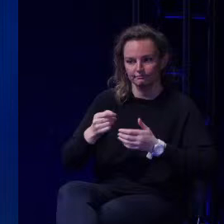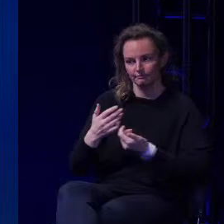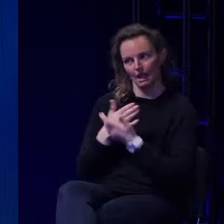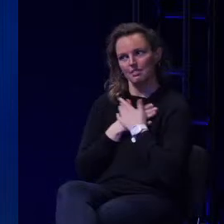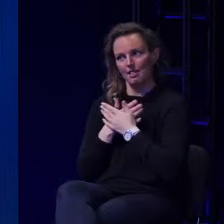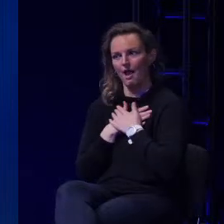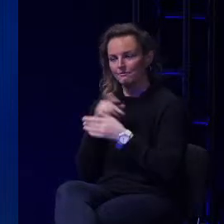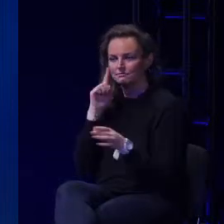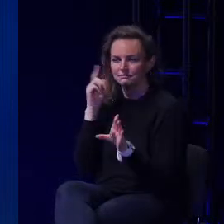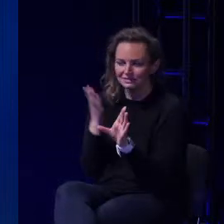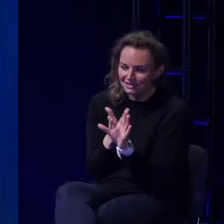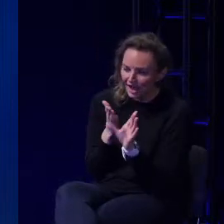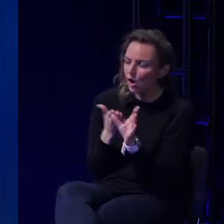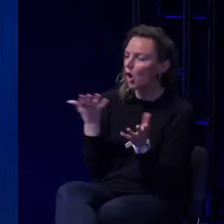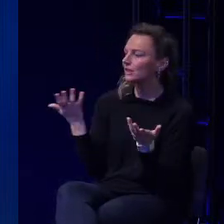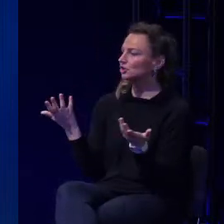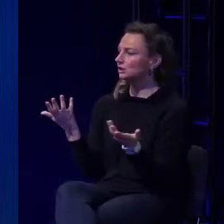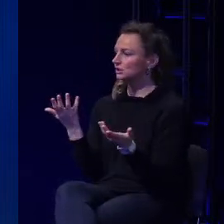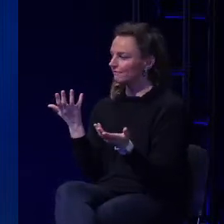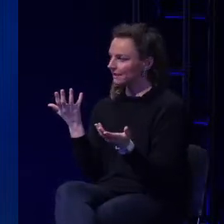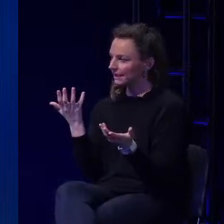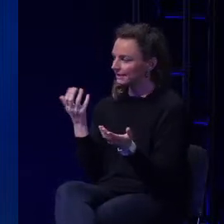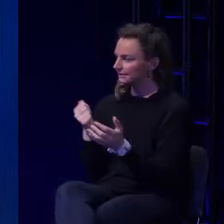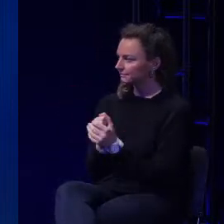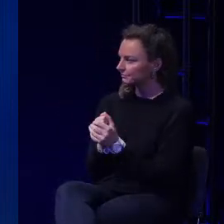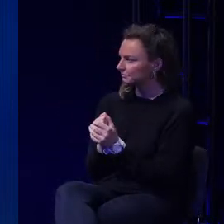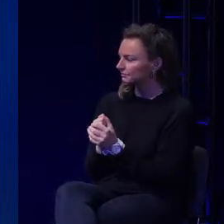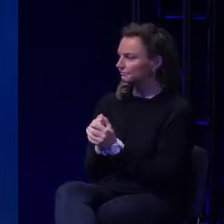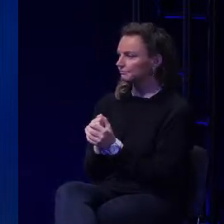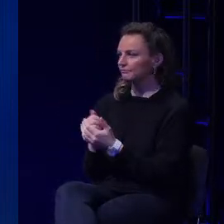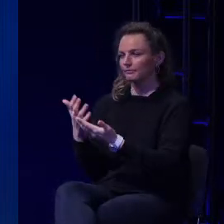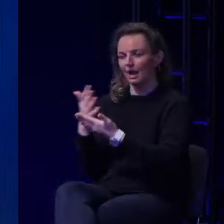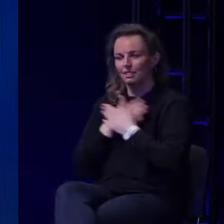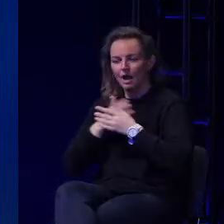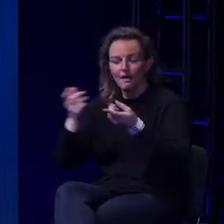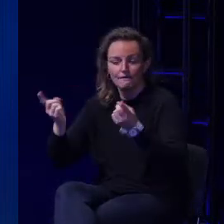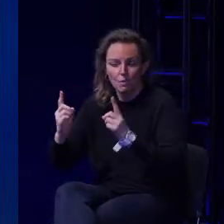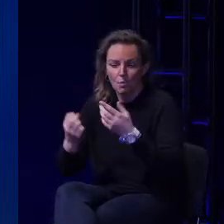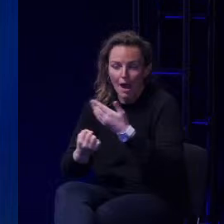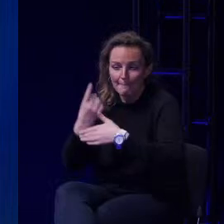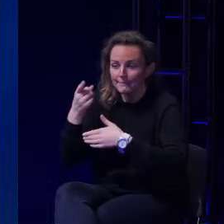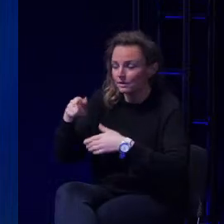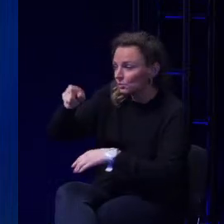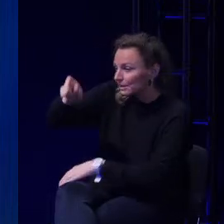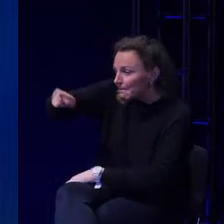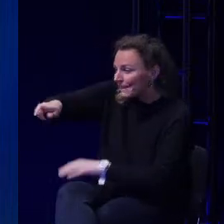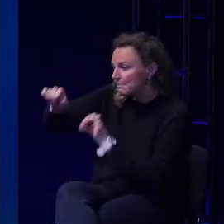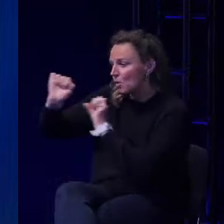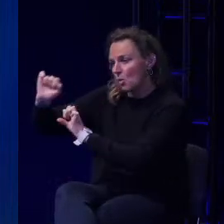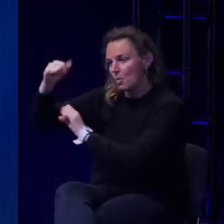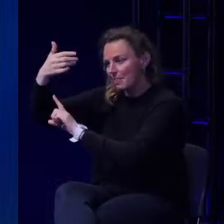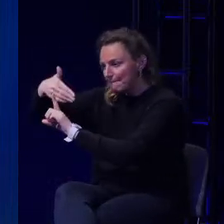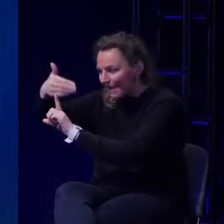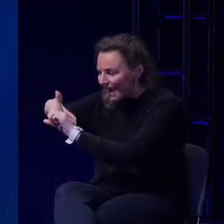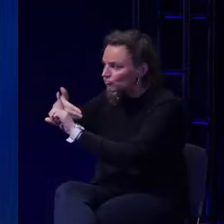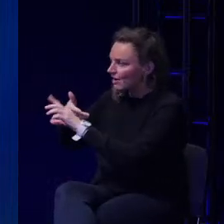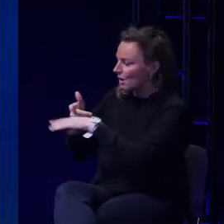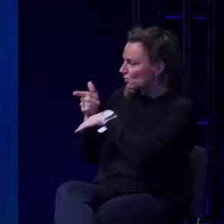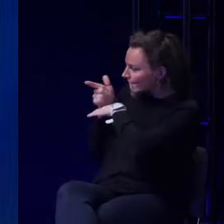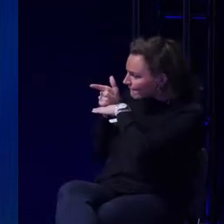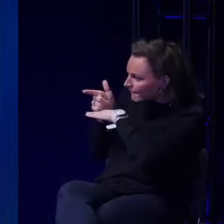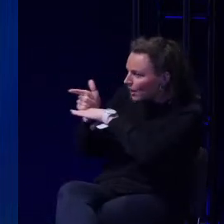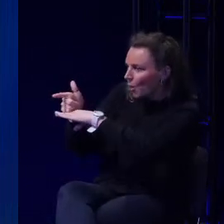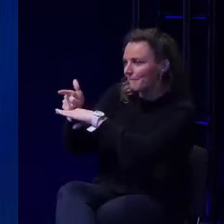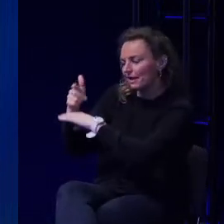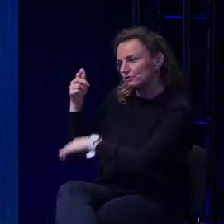of unpeeling, you know, what happened with the people that you were filming and the journey you went on with them